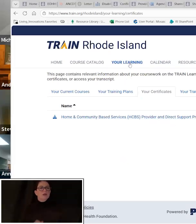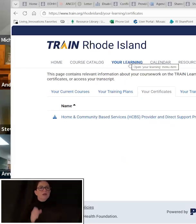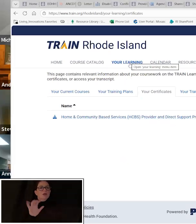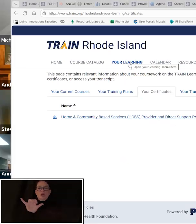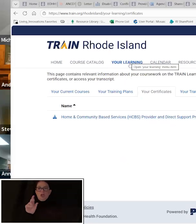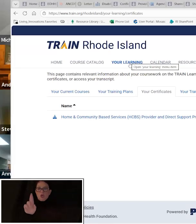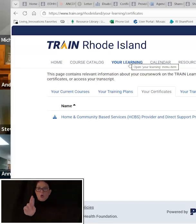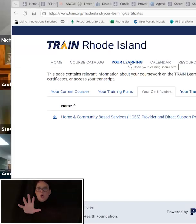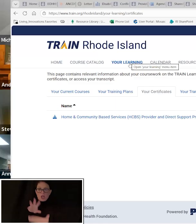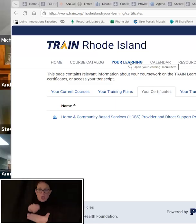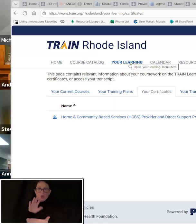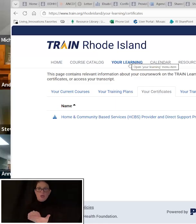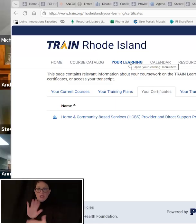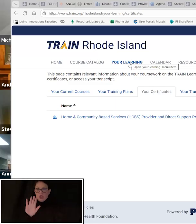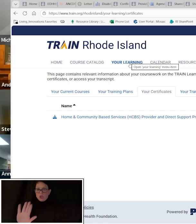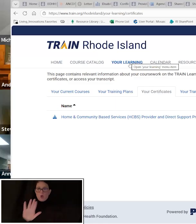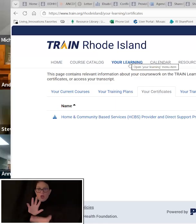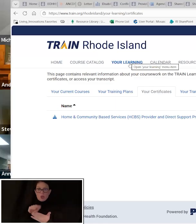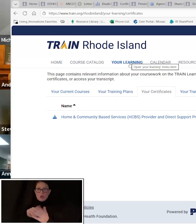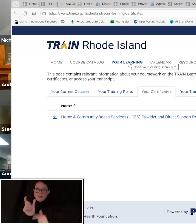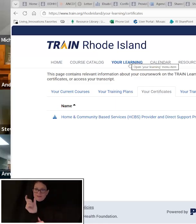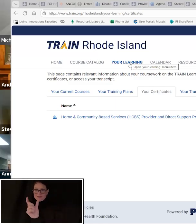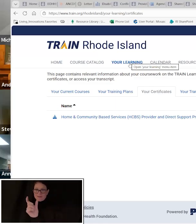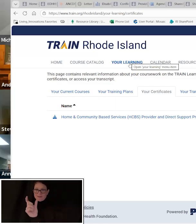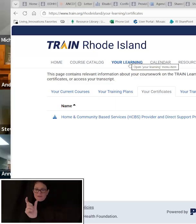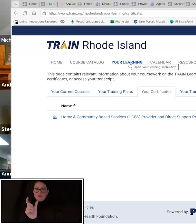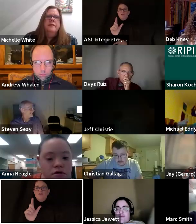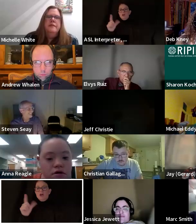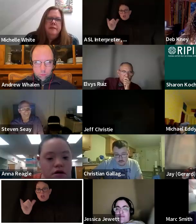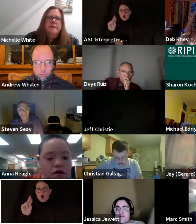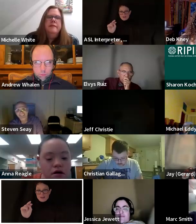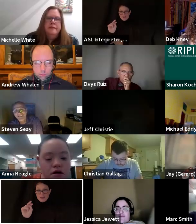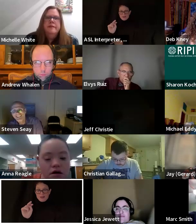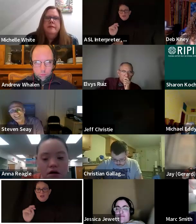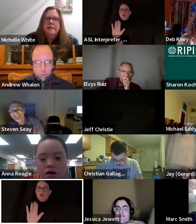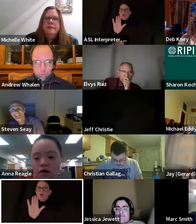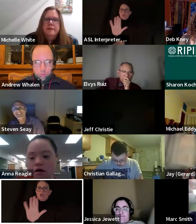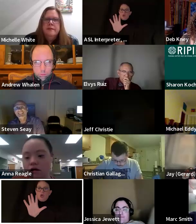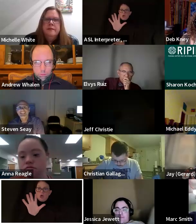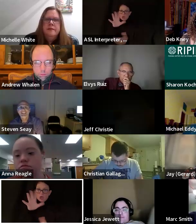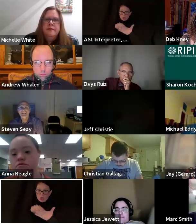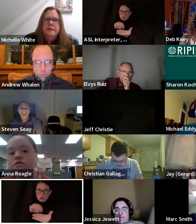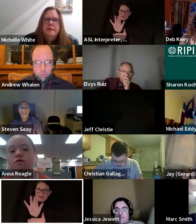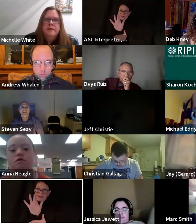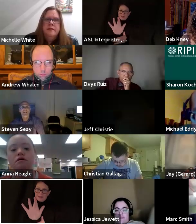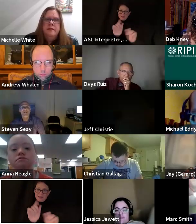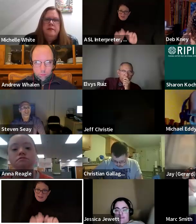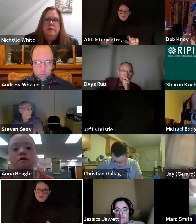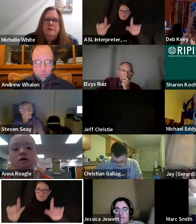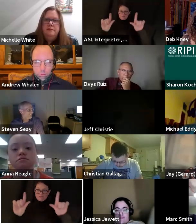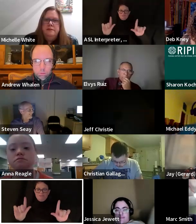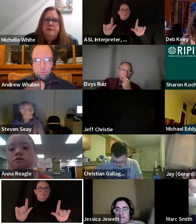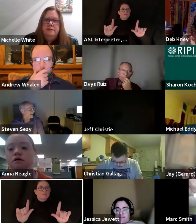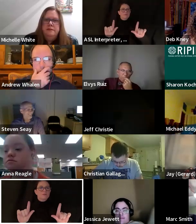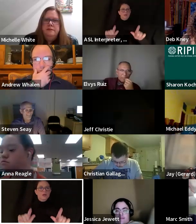Learning, just like Crystal mentioned, once you log into your account. And Kim, when people, they get to that because they'll get